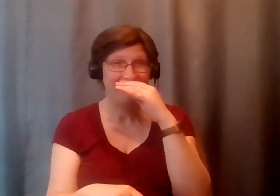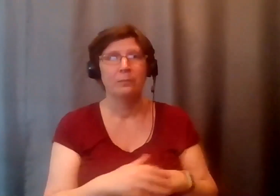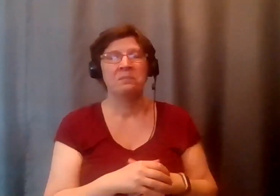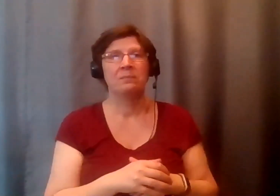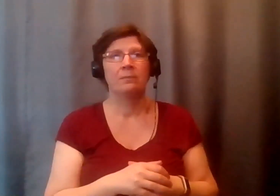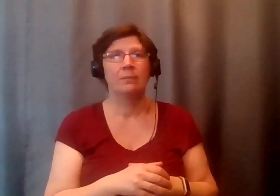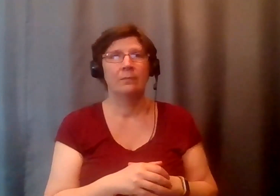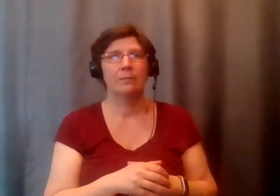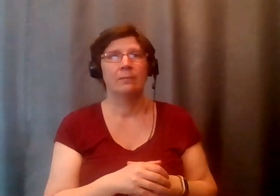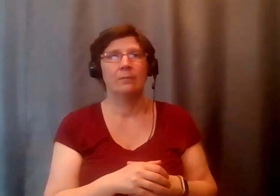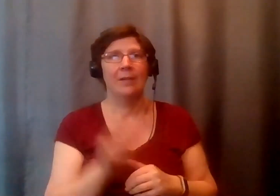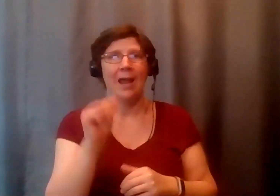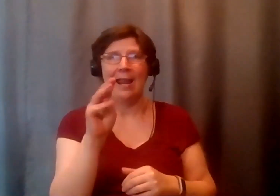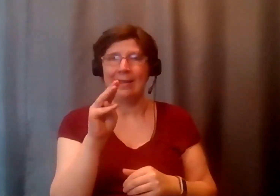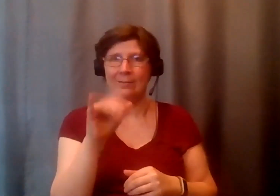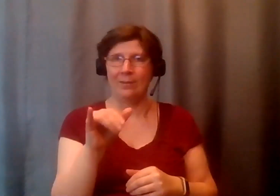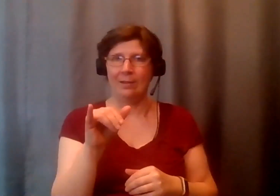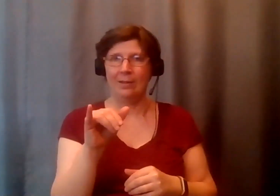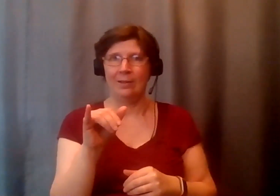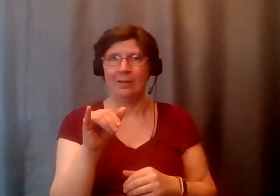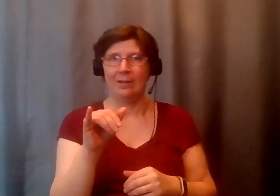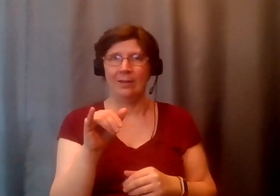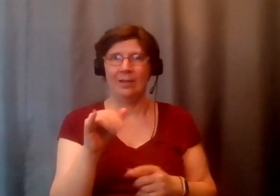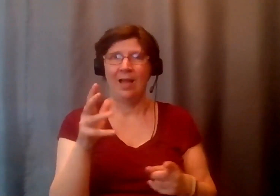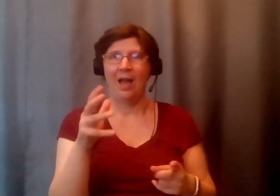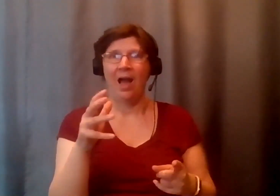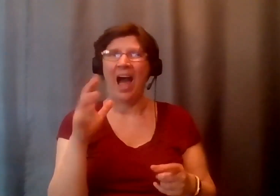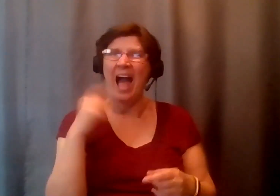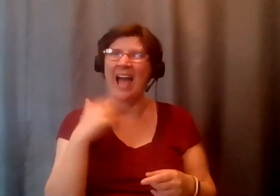So I guess I kind of got the lucky straw.